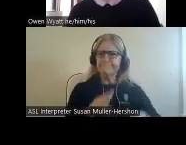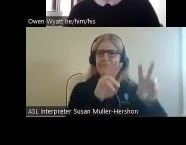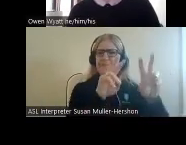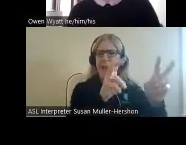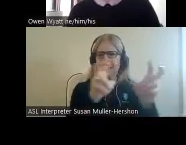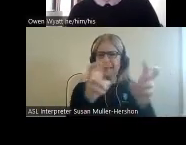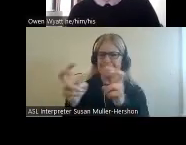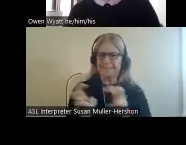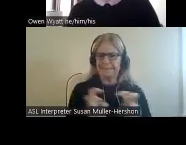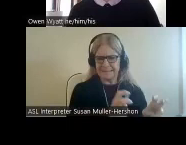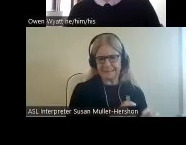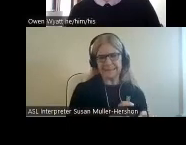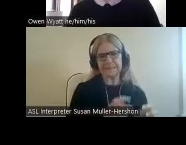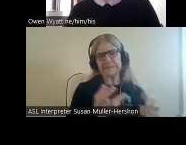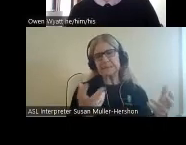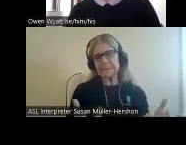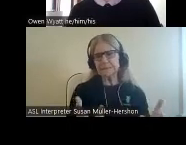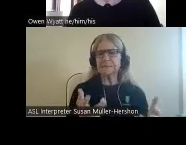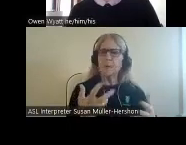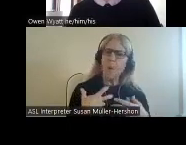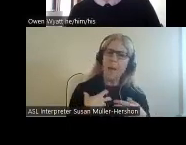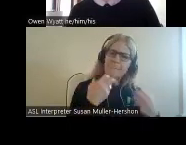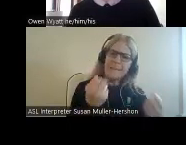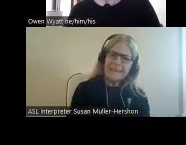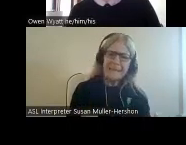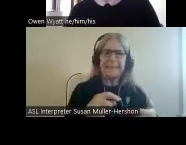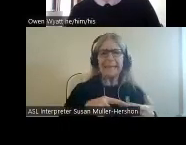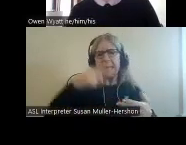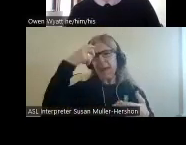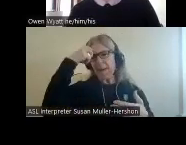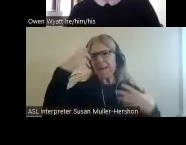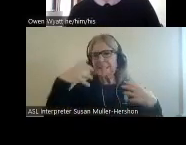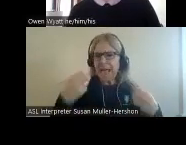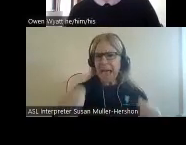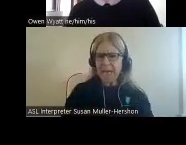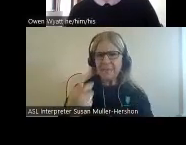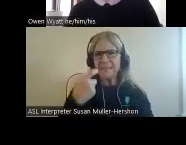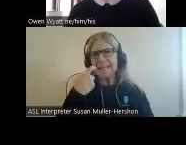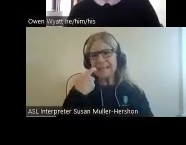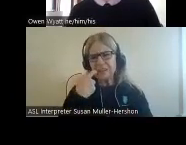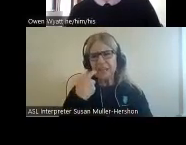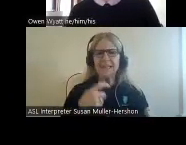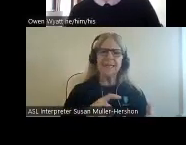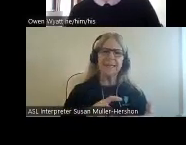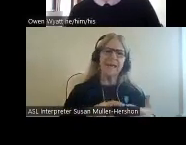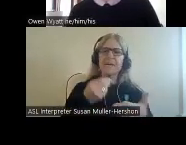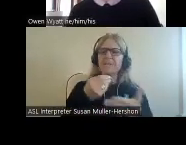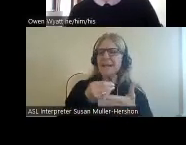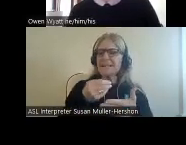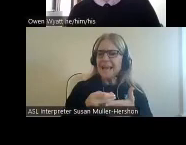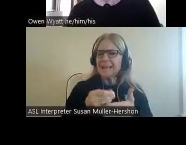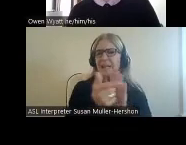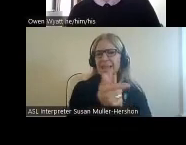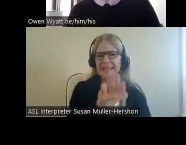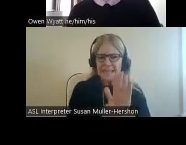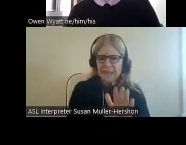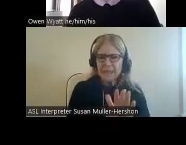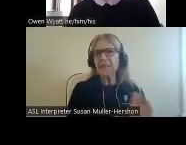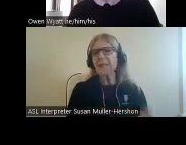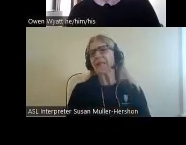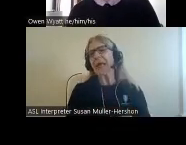So including well-being and mental health and addiction, financial or legal,